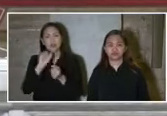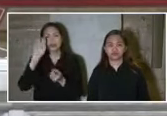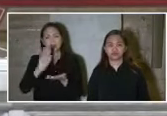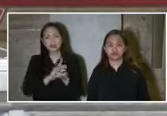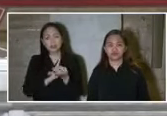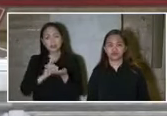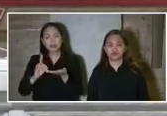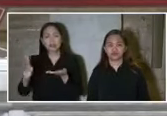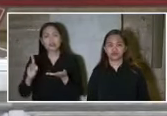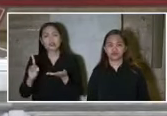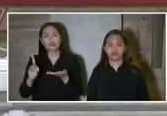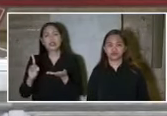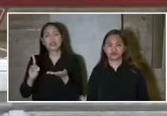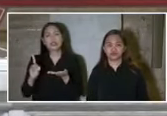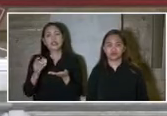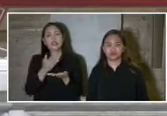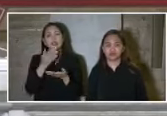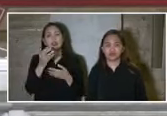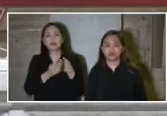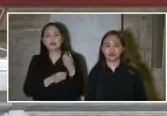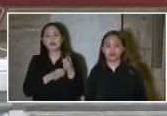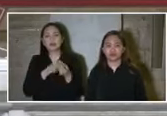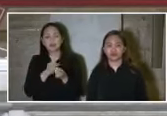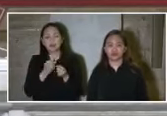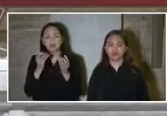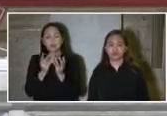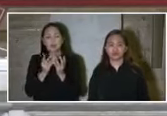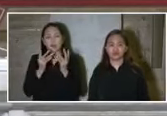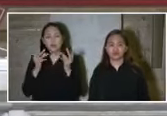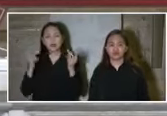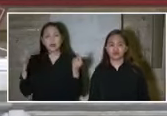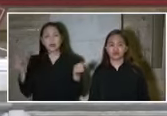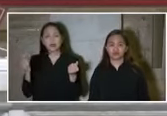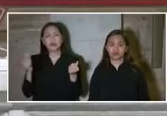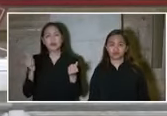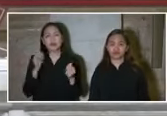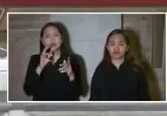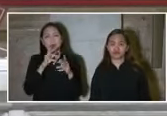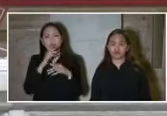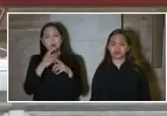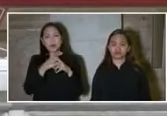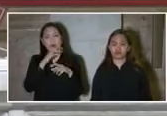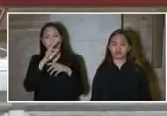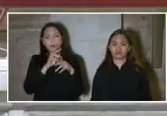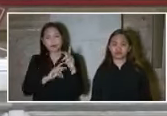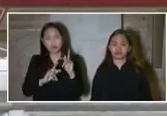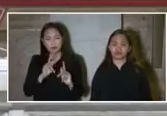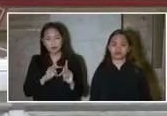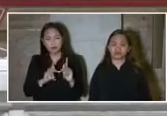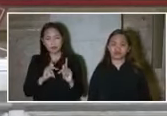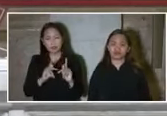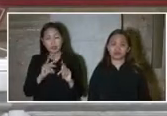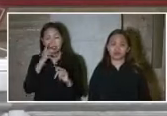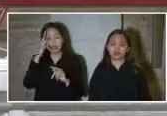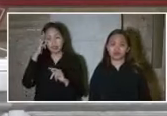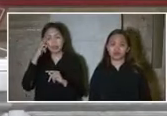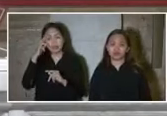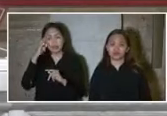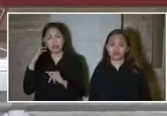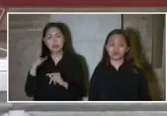even fashioned for us a remedy out of mortality itself, that the cause of